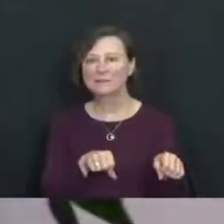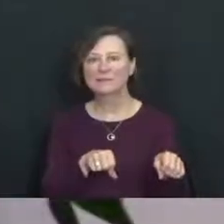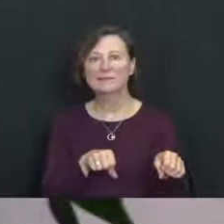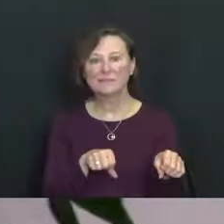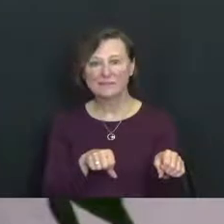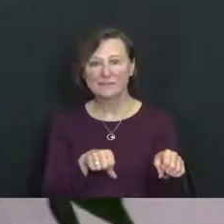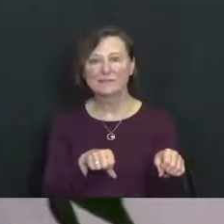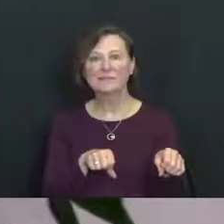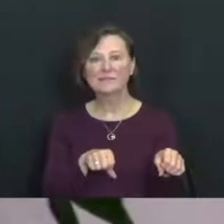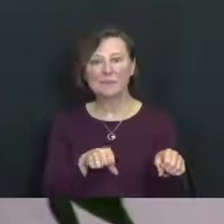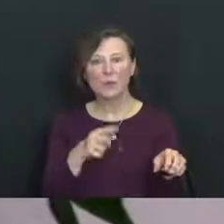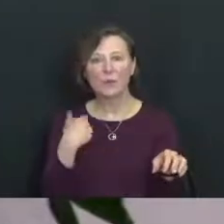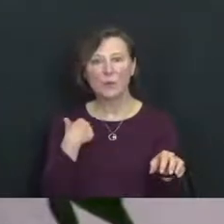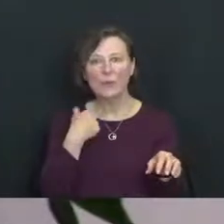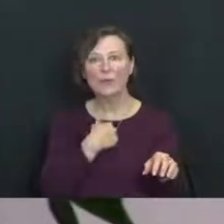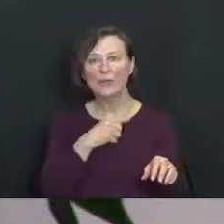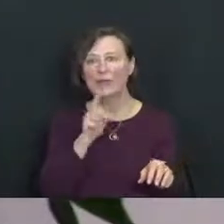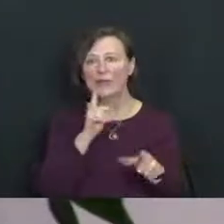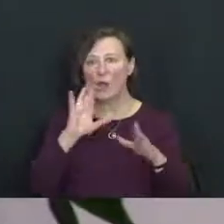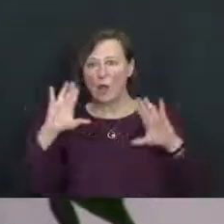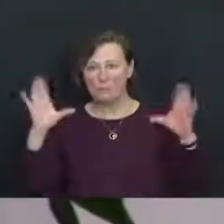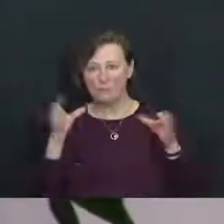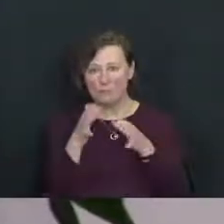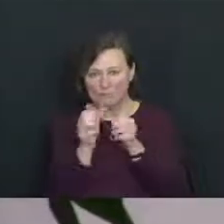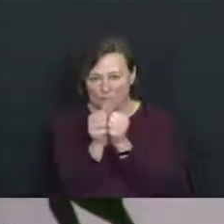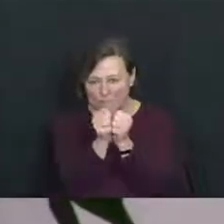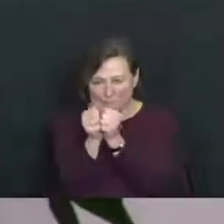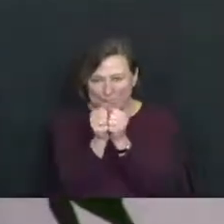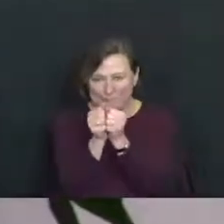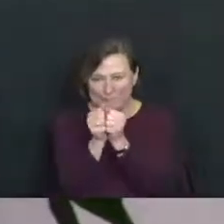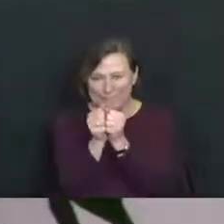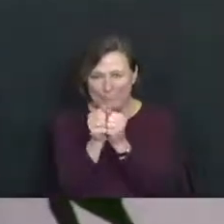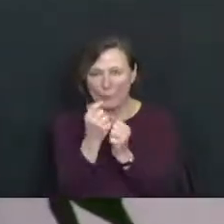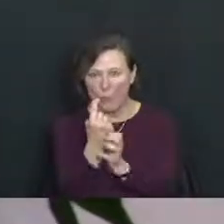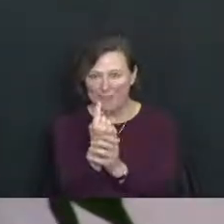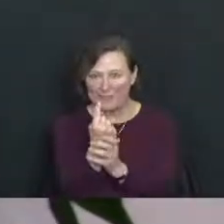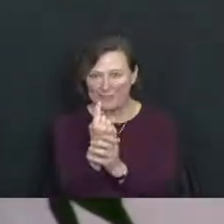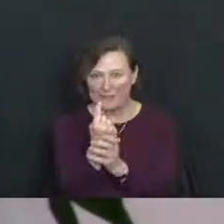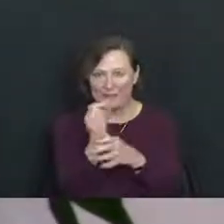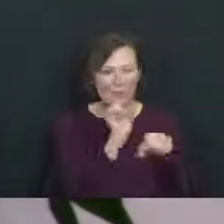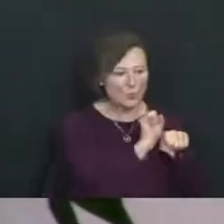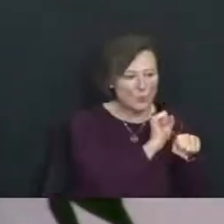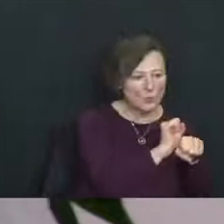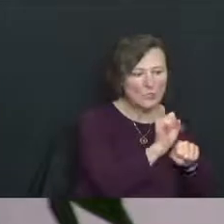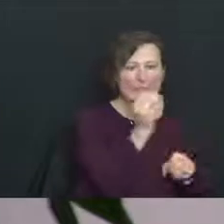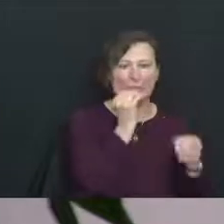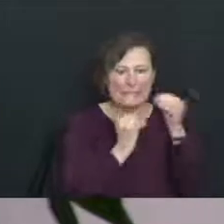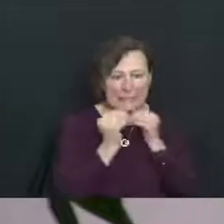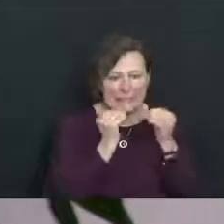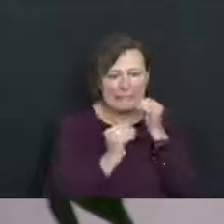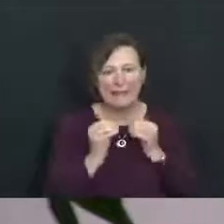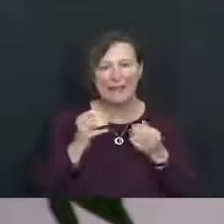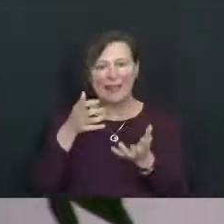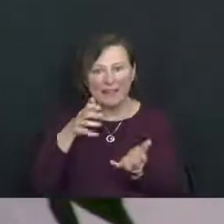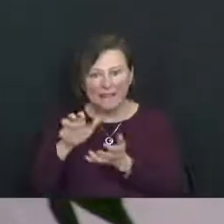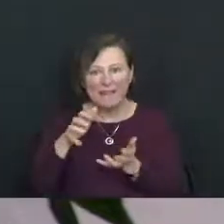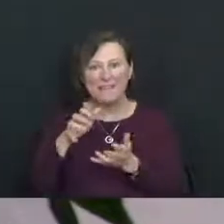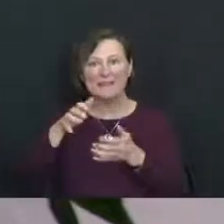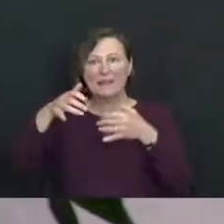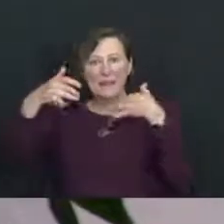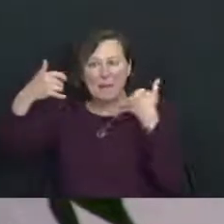We are one, working, eating, laughing,